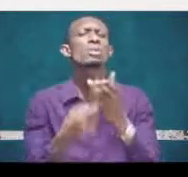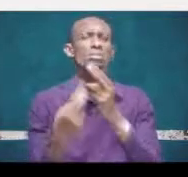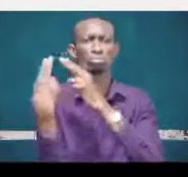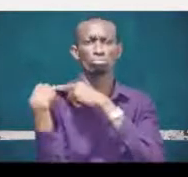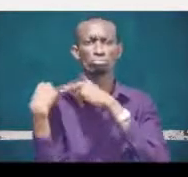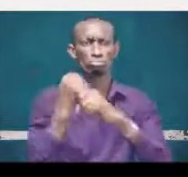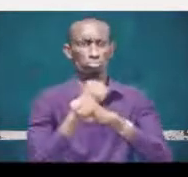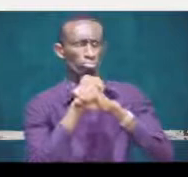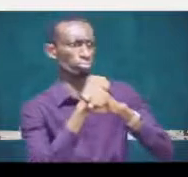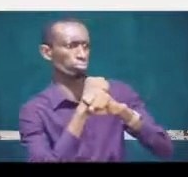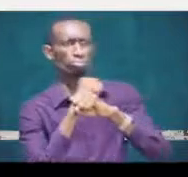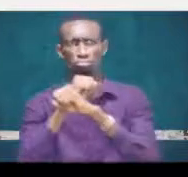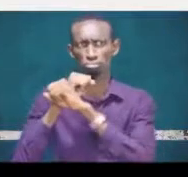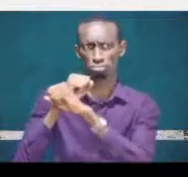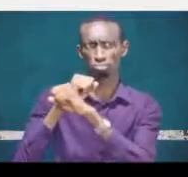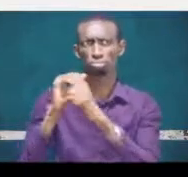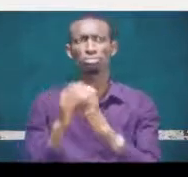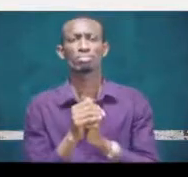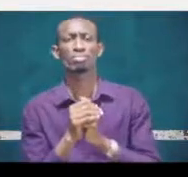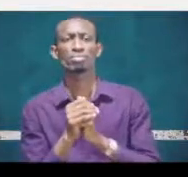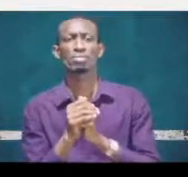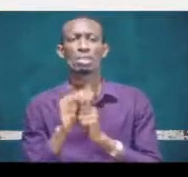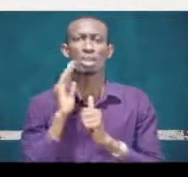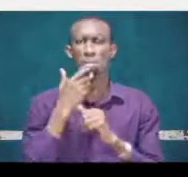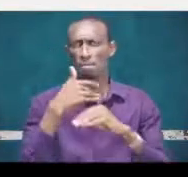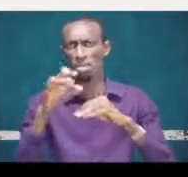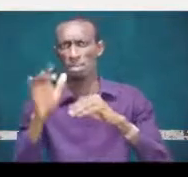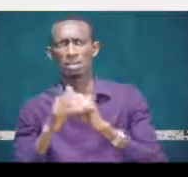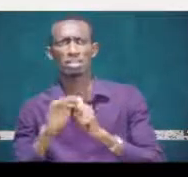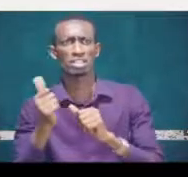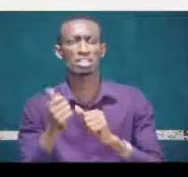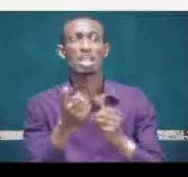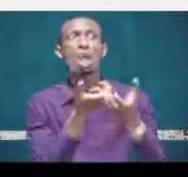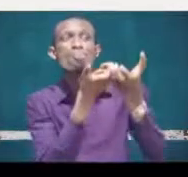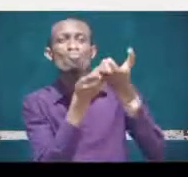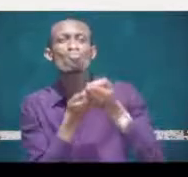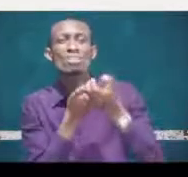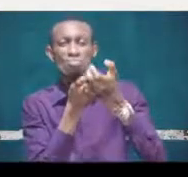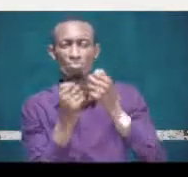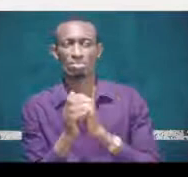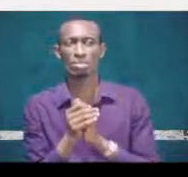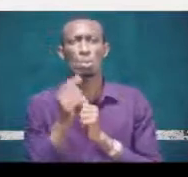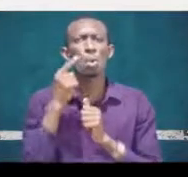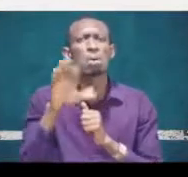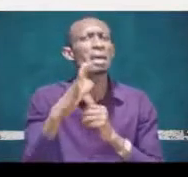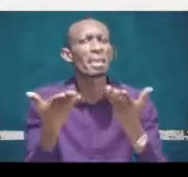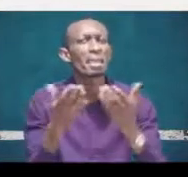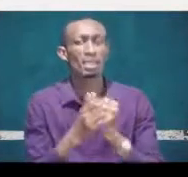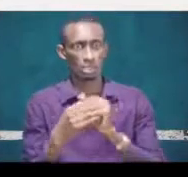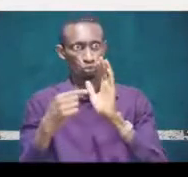secretion, and absorption. Where can we find simple columnar epithelium? in the uterus of